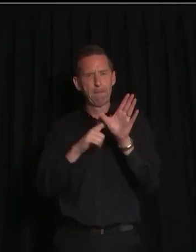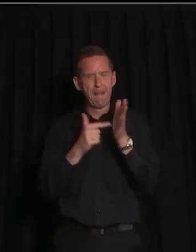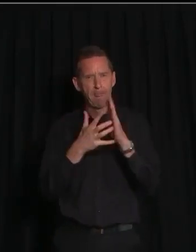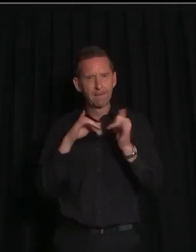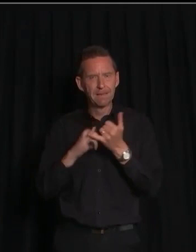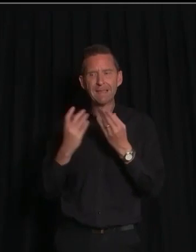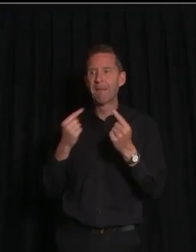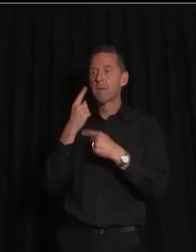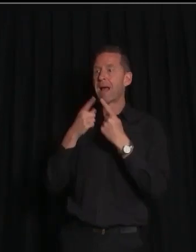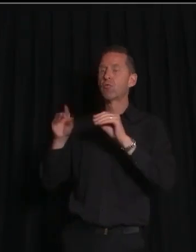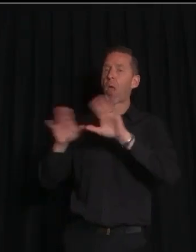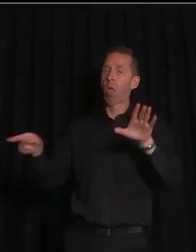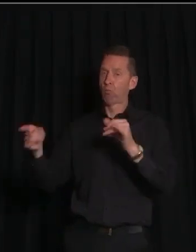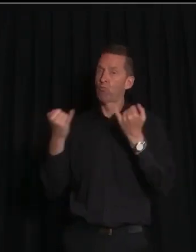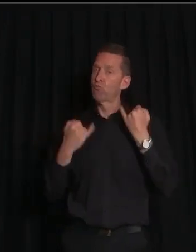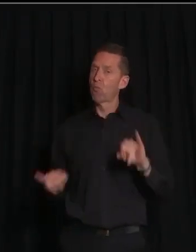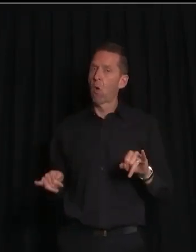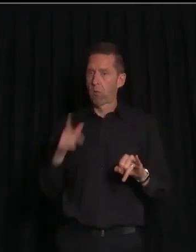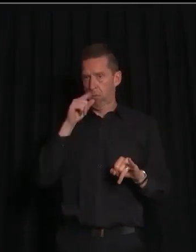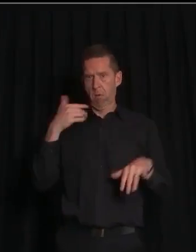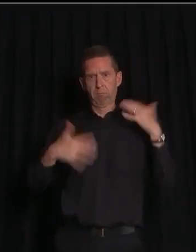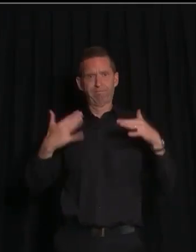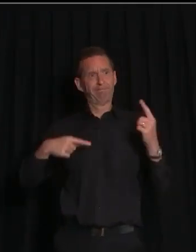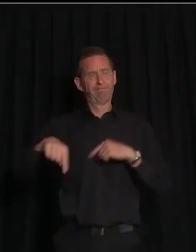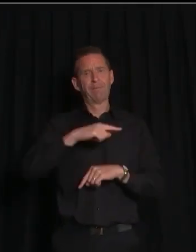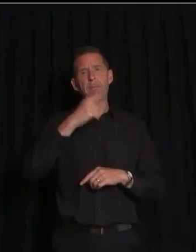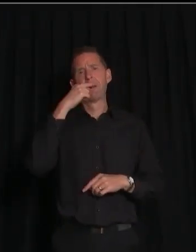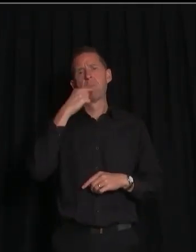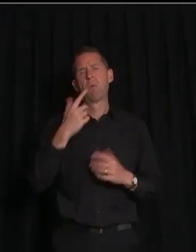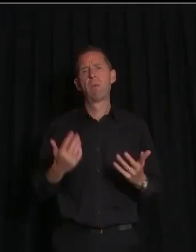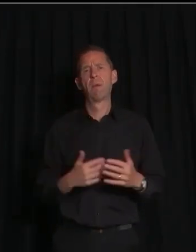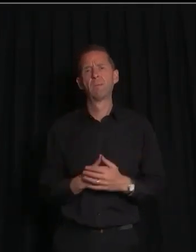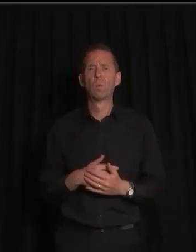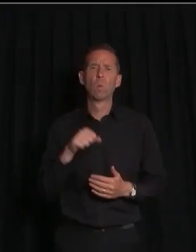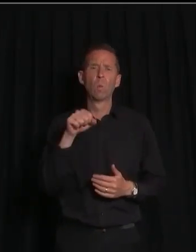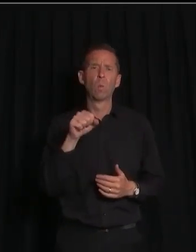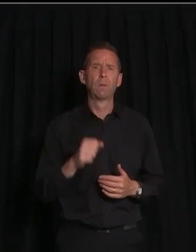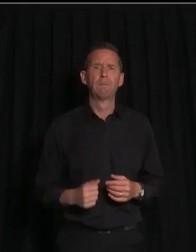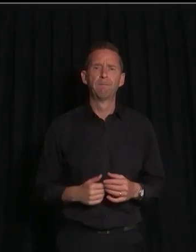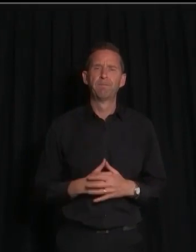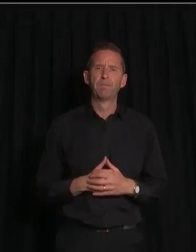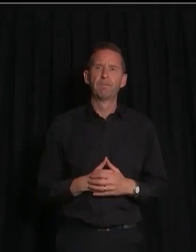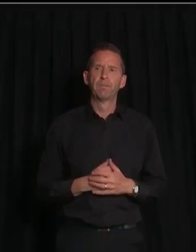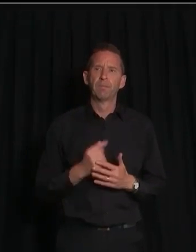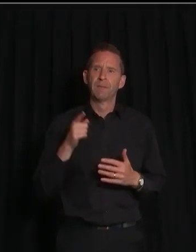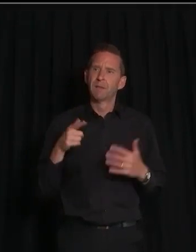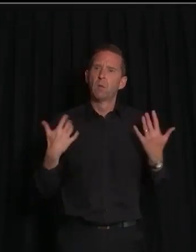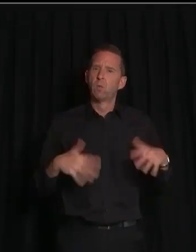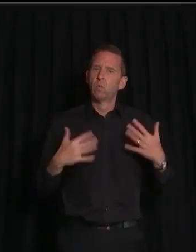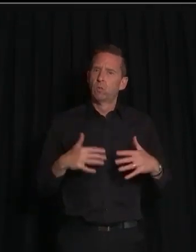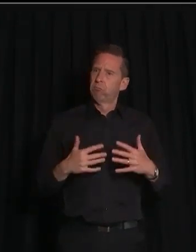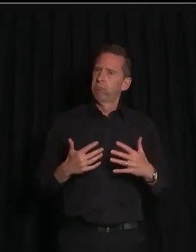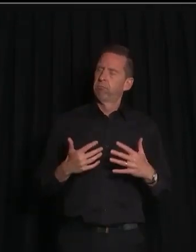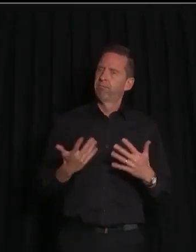is harmful or incorrect. So yeah, definitely it's a lot.